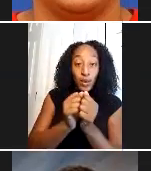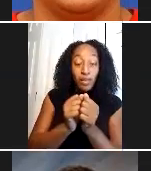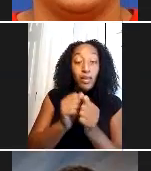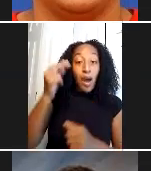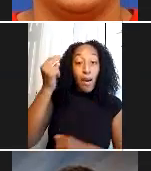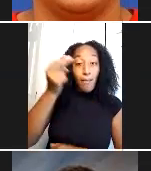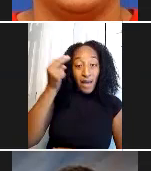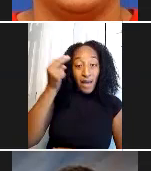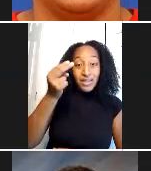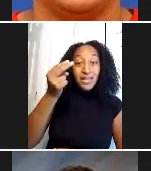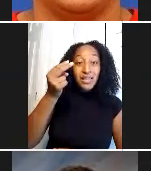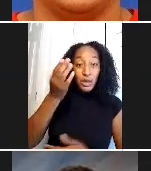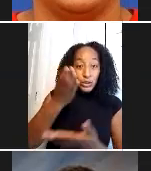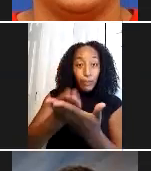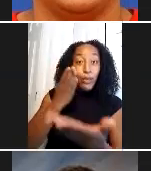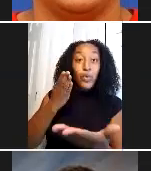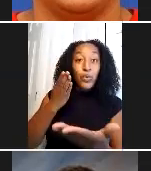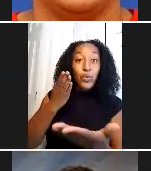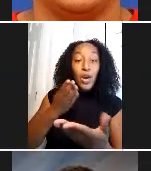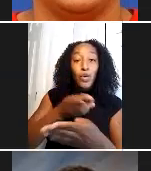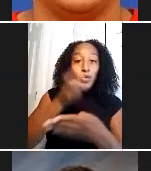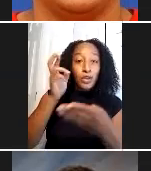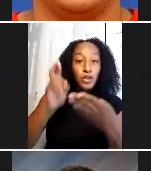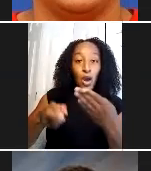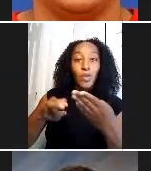sequence followed in the scientific method.